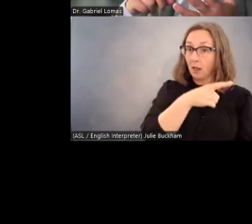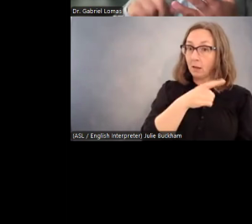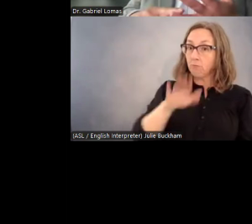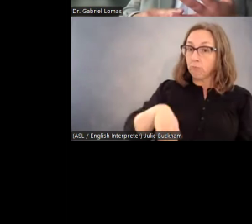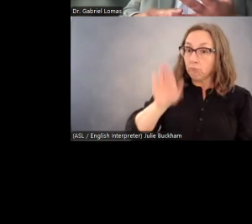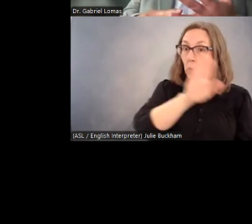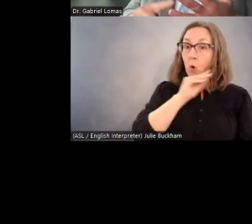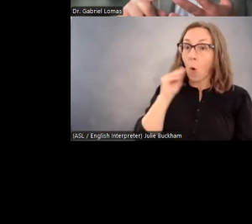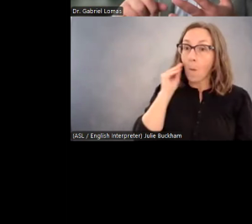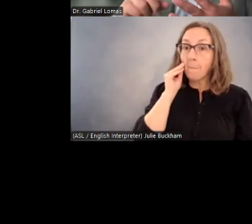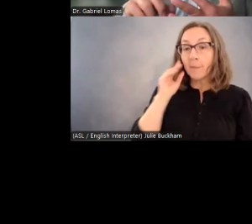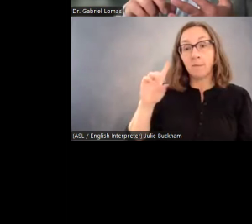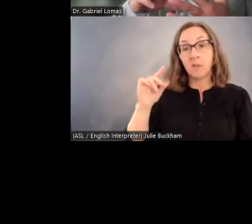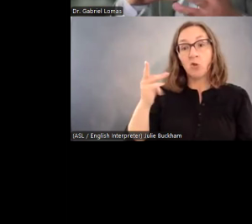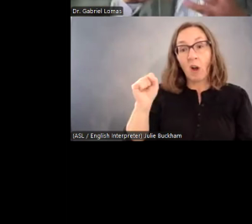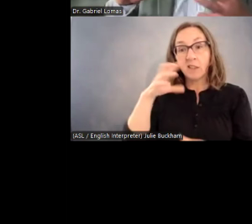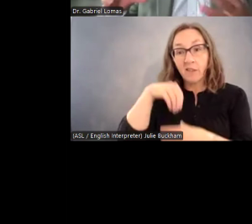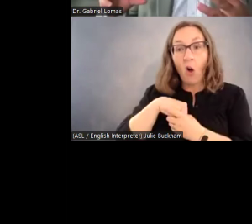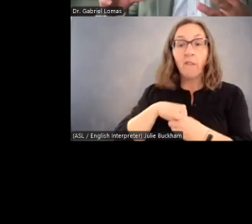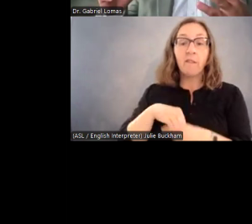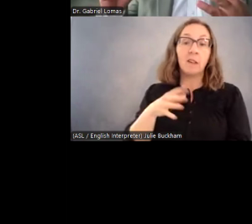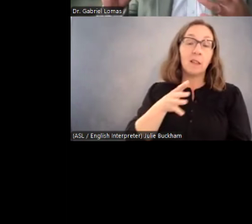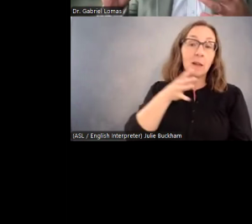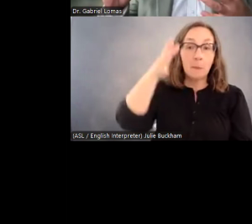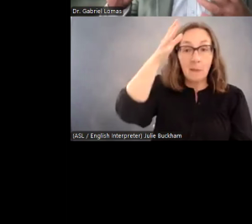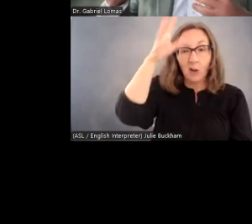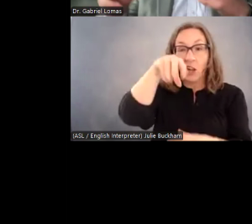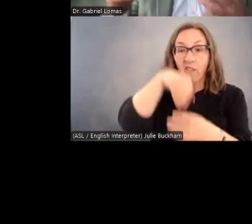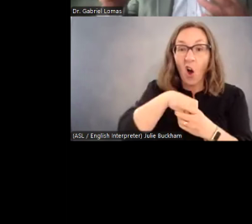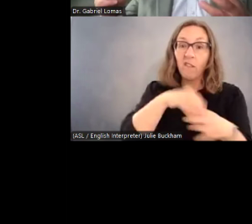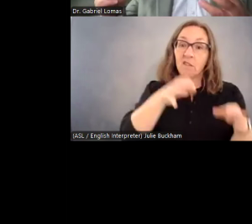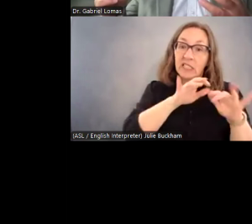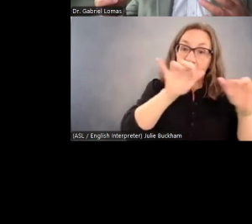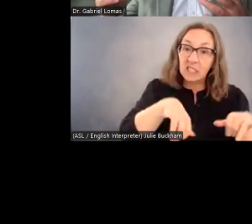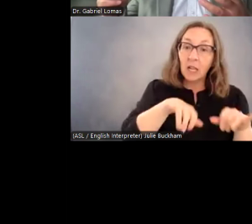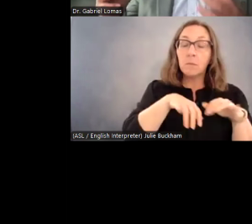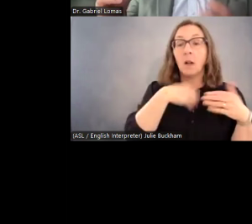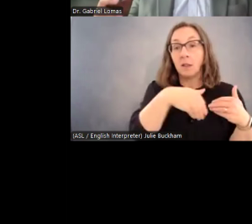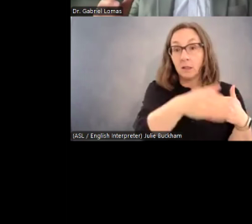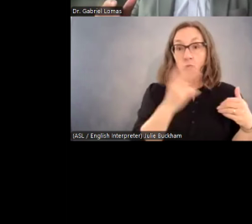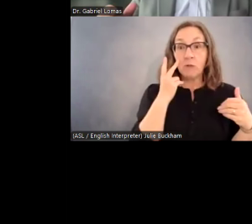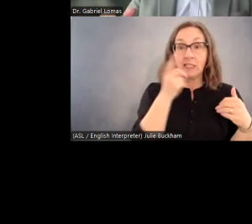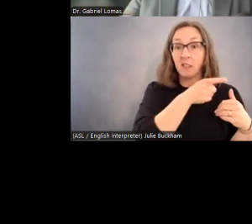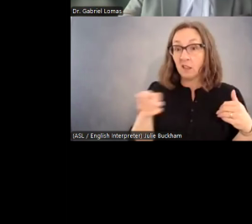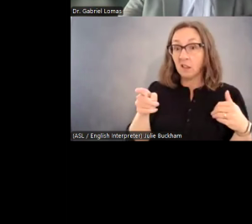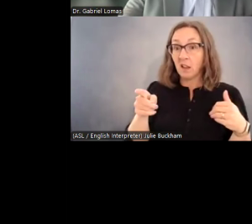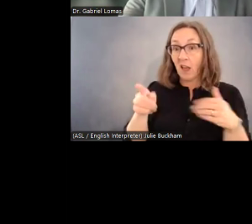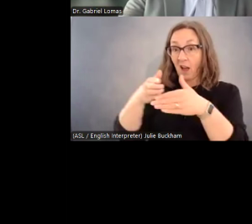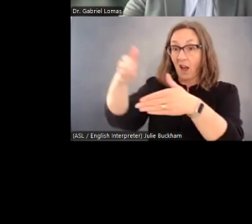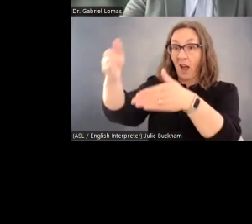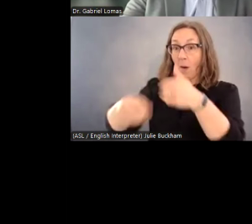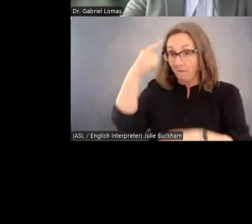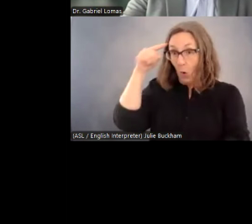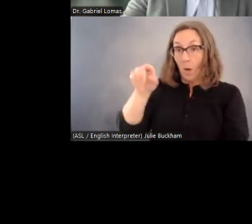and parental involvement with the justice system and on and on and on, and we can see that the outcomes here were pretty dire for her.